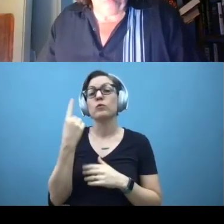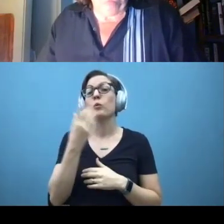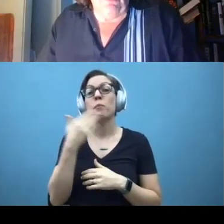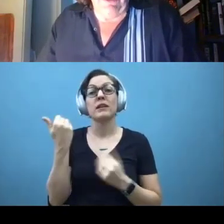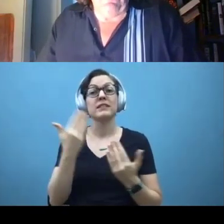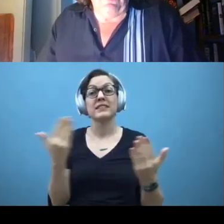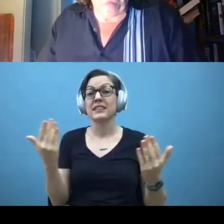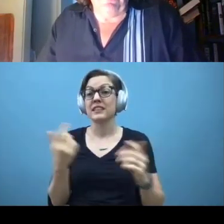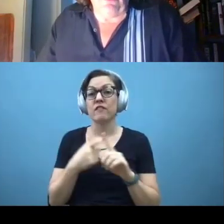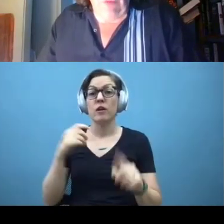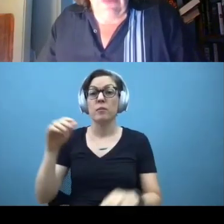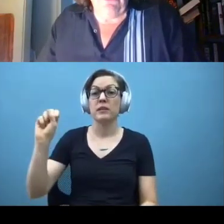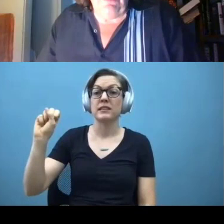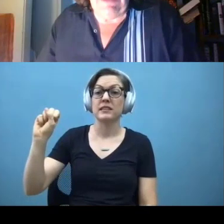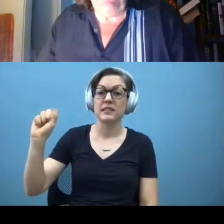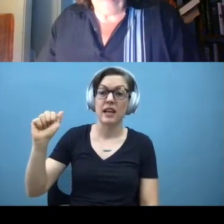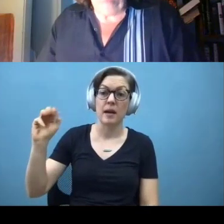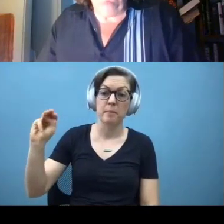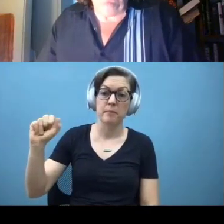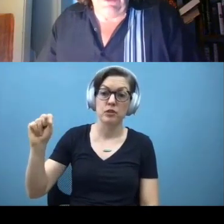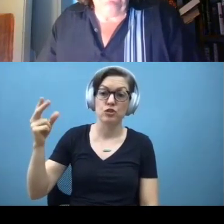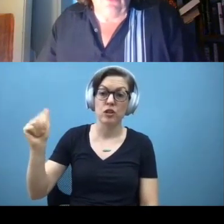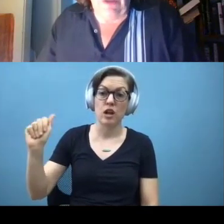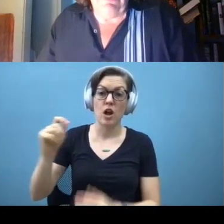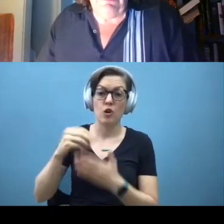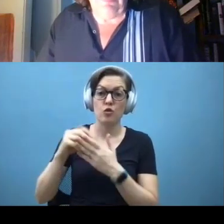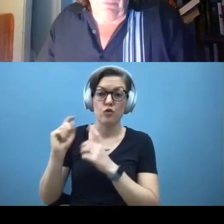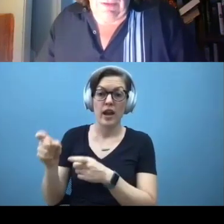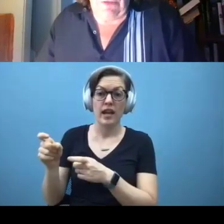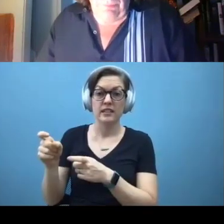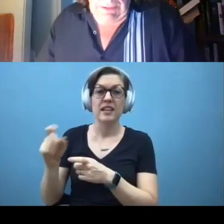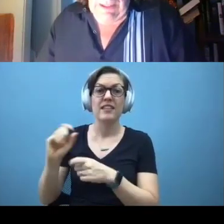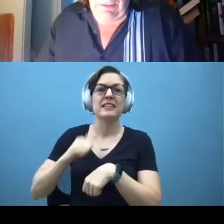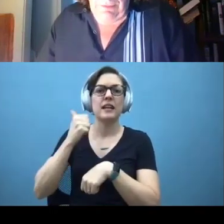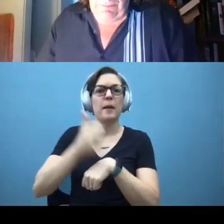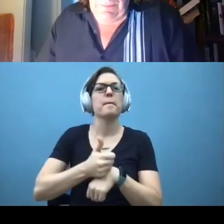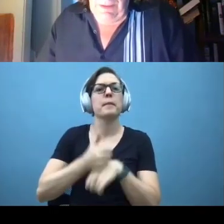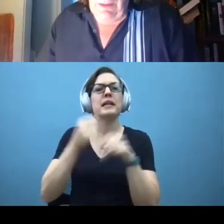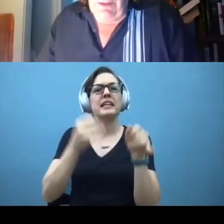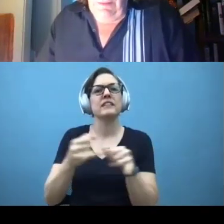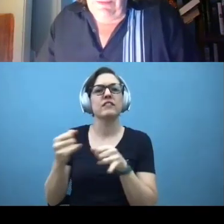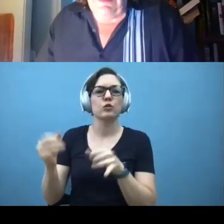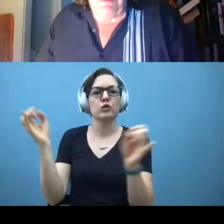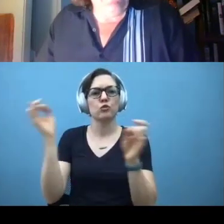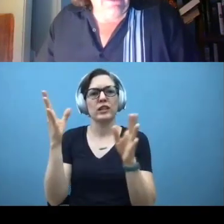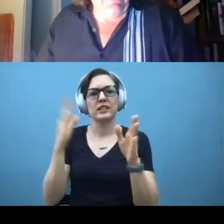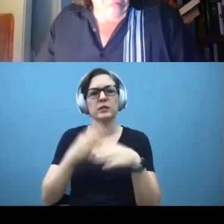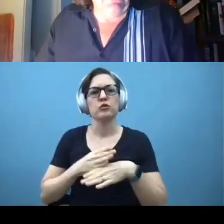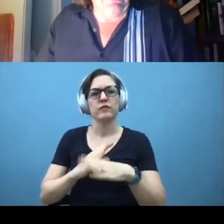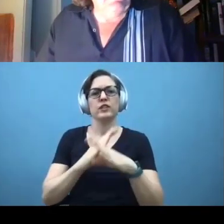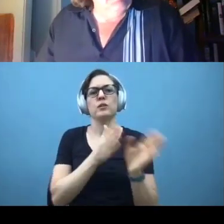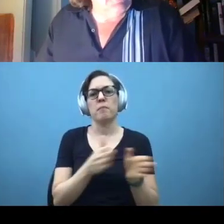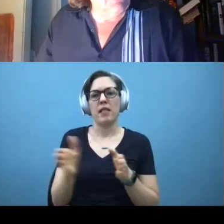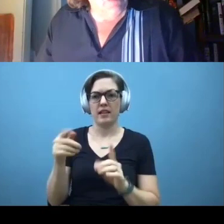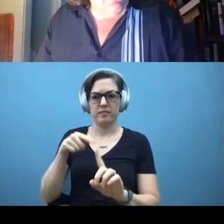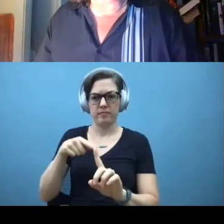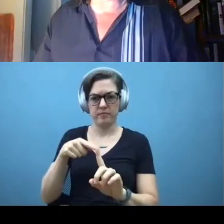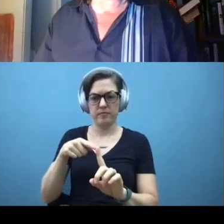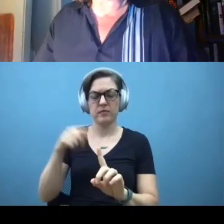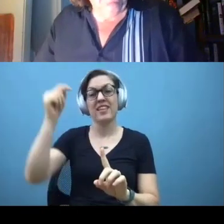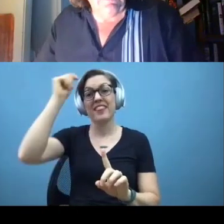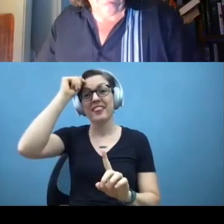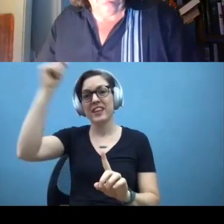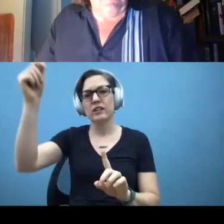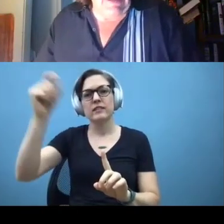the SAMHSA grant was the creation of individualized crisis prevention plans. This is a theory which doesn't always